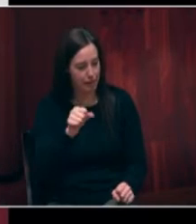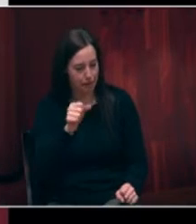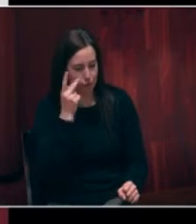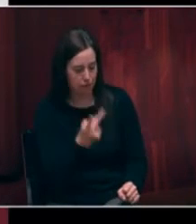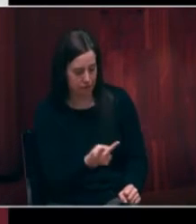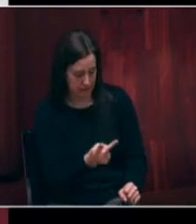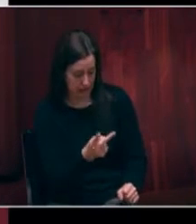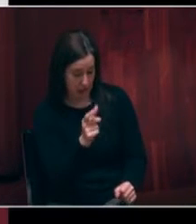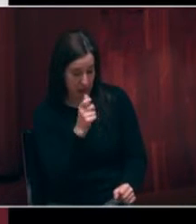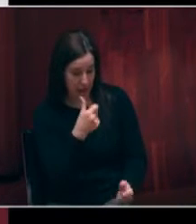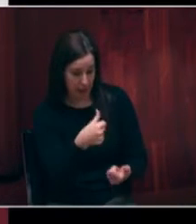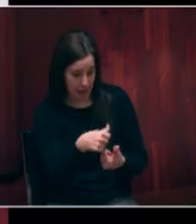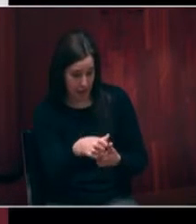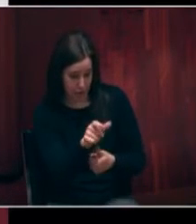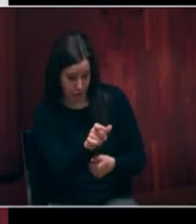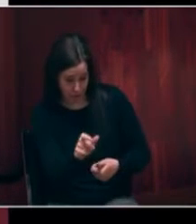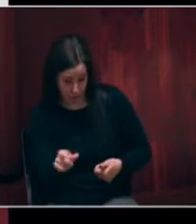that page.